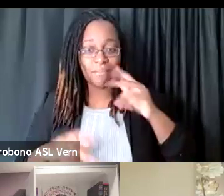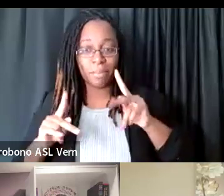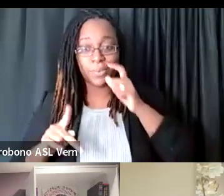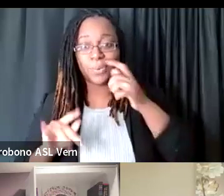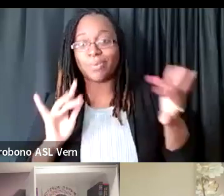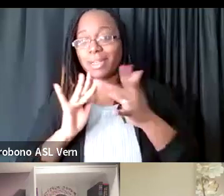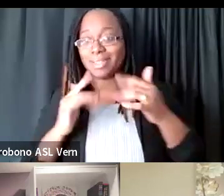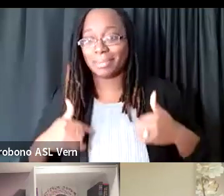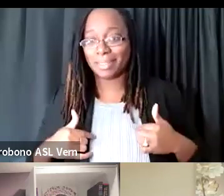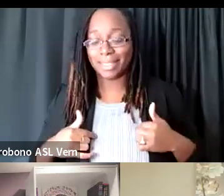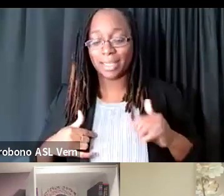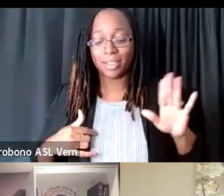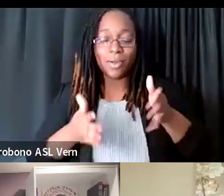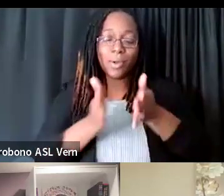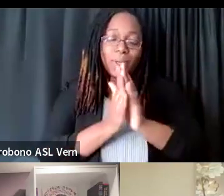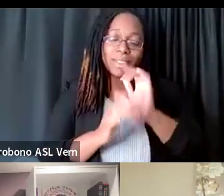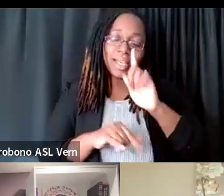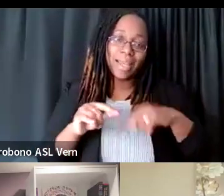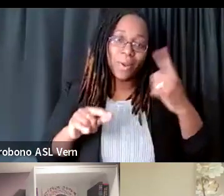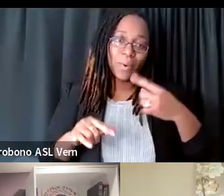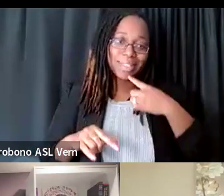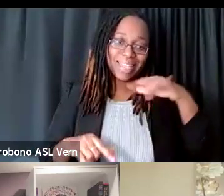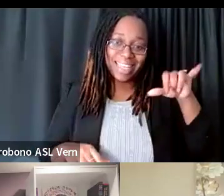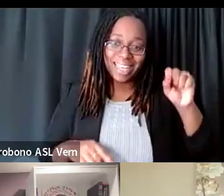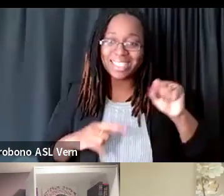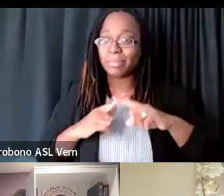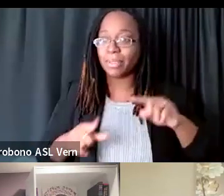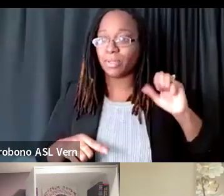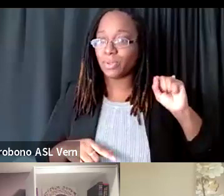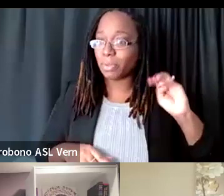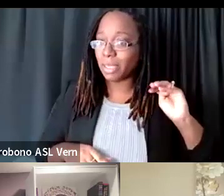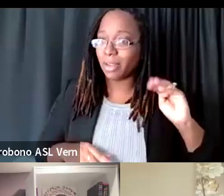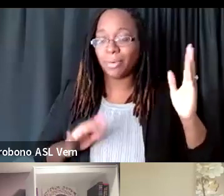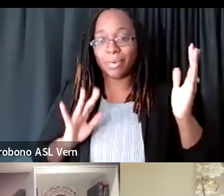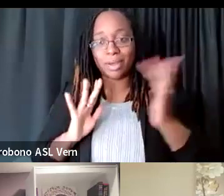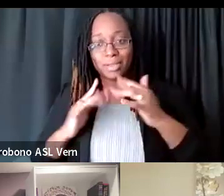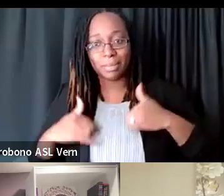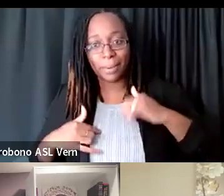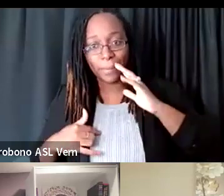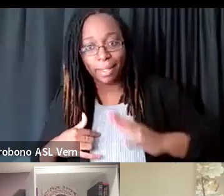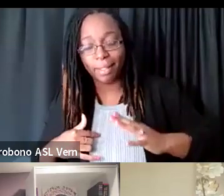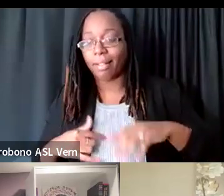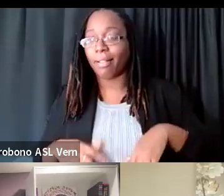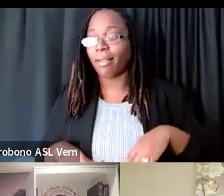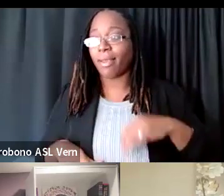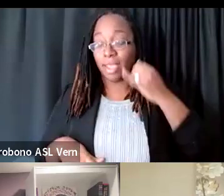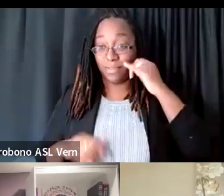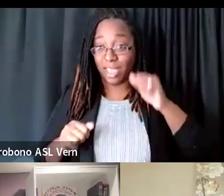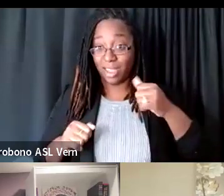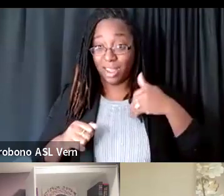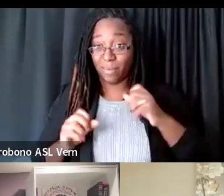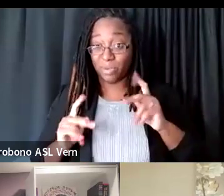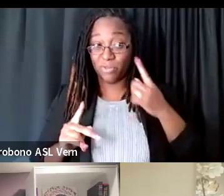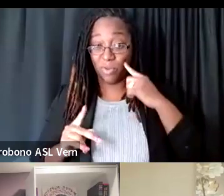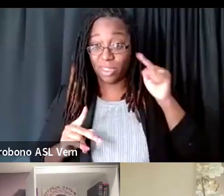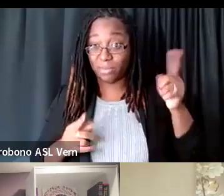can't always answer those requests, but people have reached out to me on social media. And if I can make a shadow happen after they've had training,